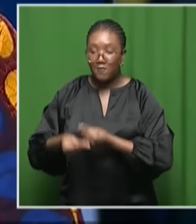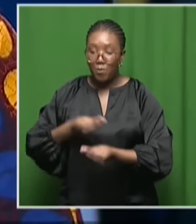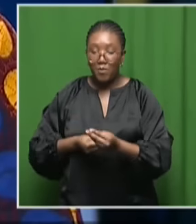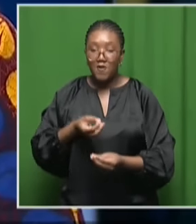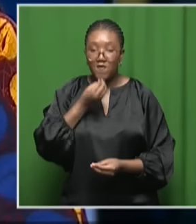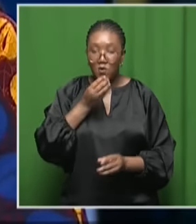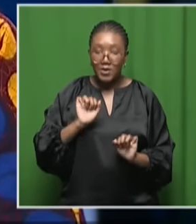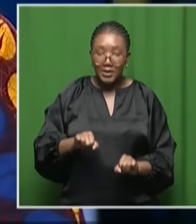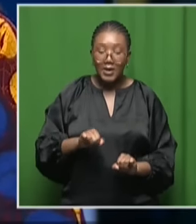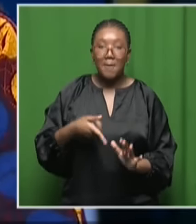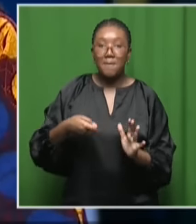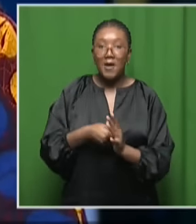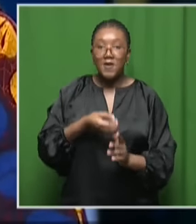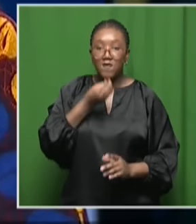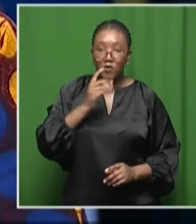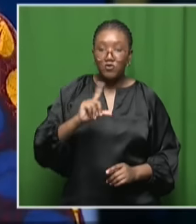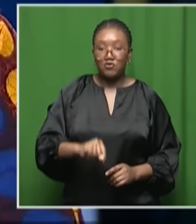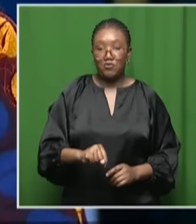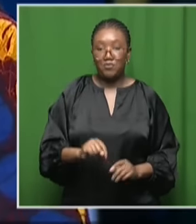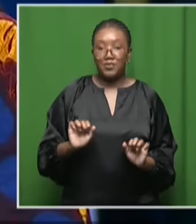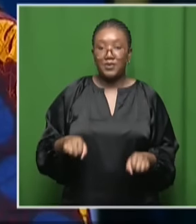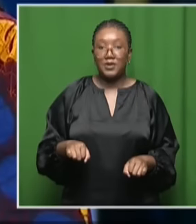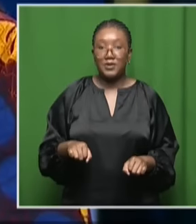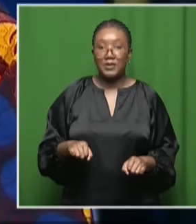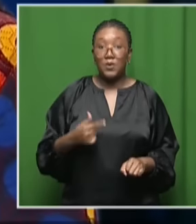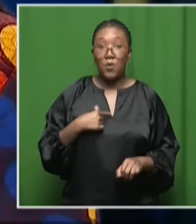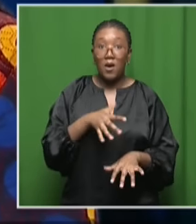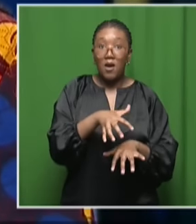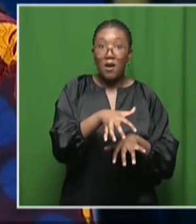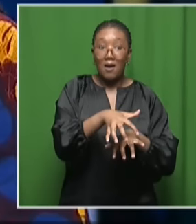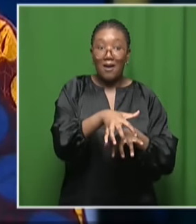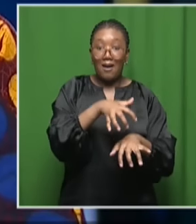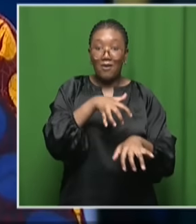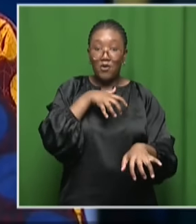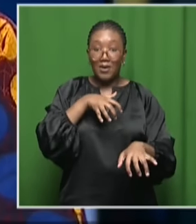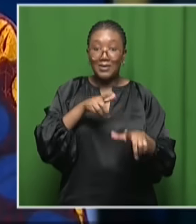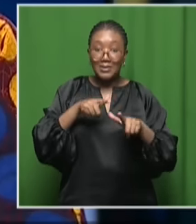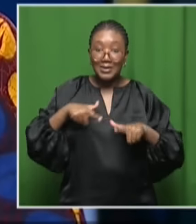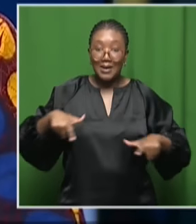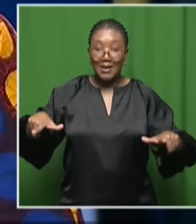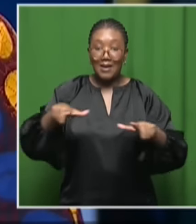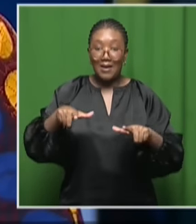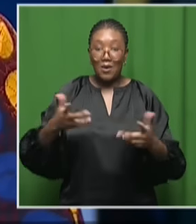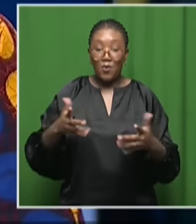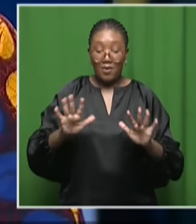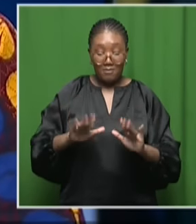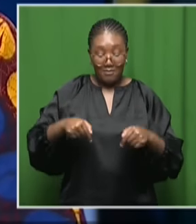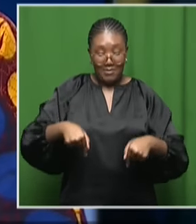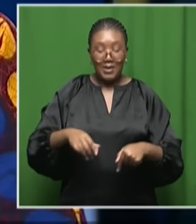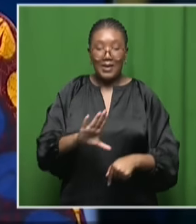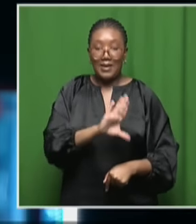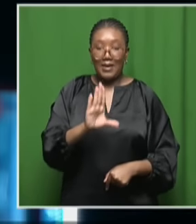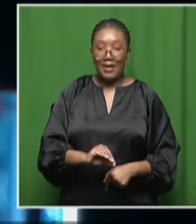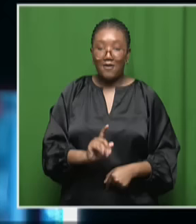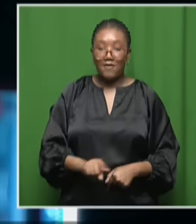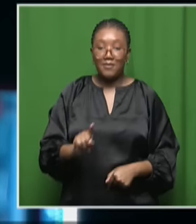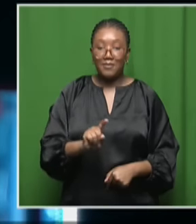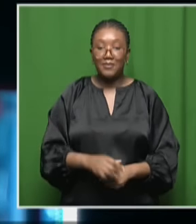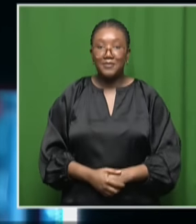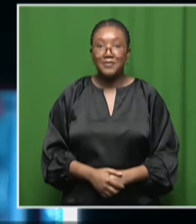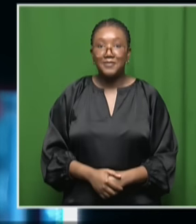self-feeding, given that the majority of arable agricultural land in the world remains on the African continent. Dr. Mbete, a